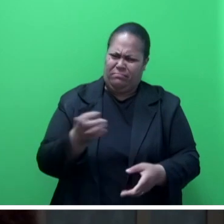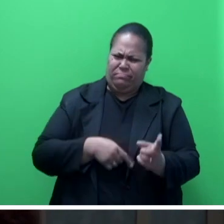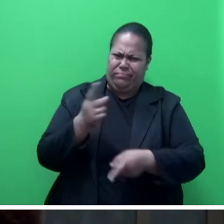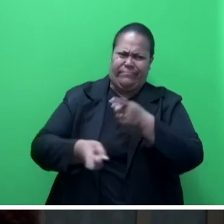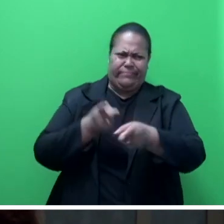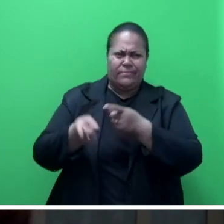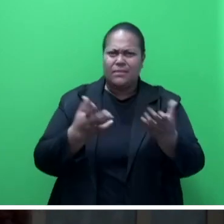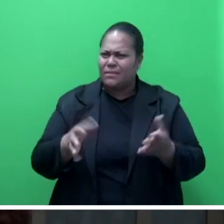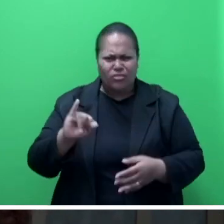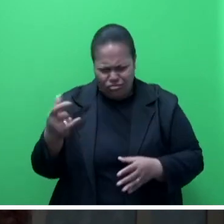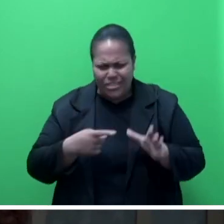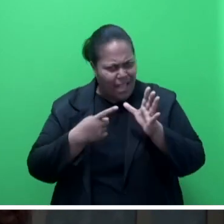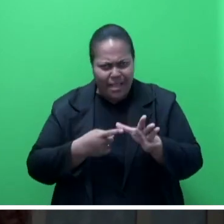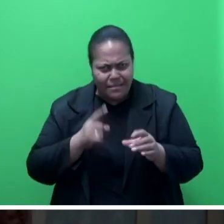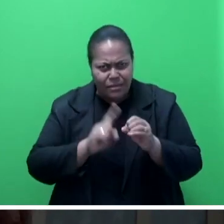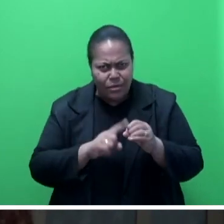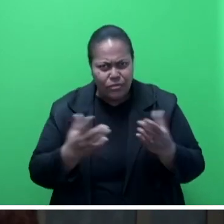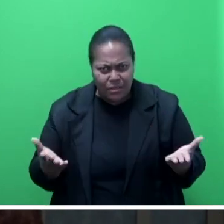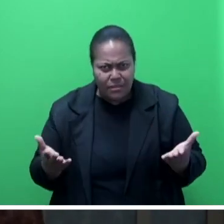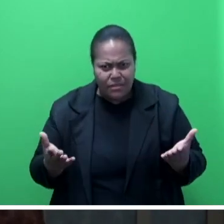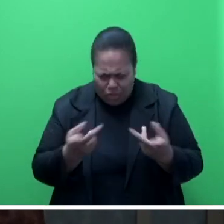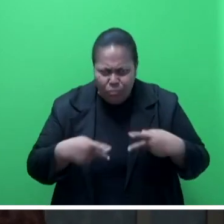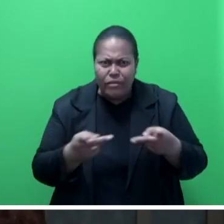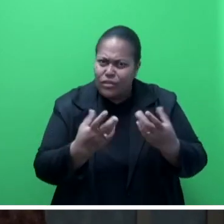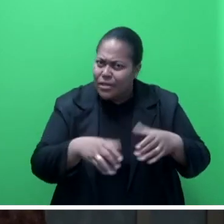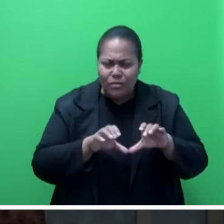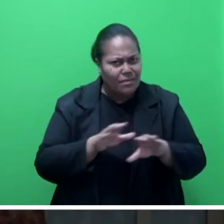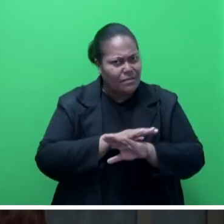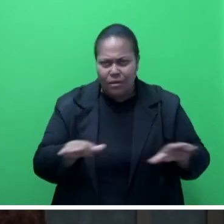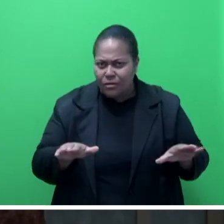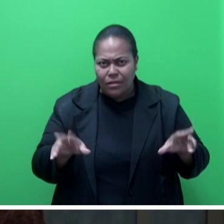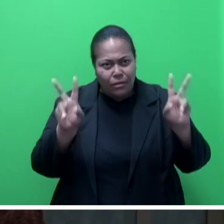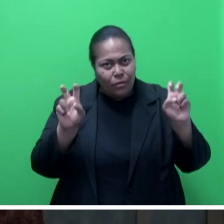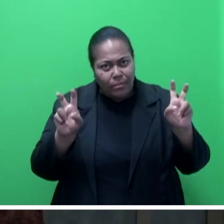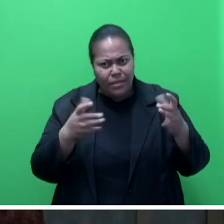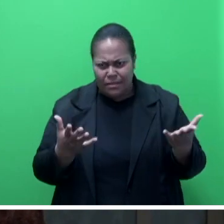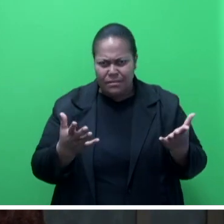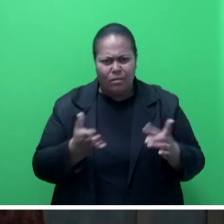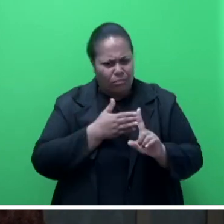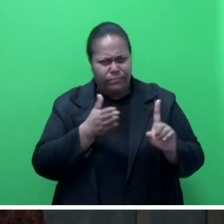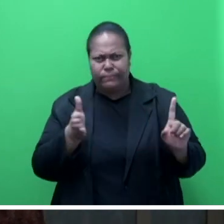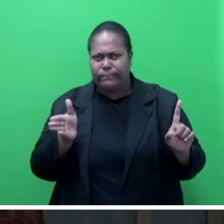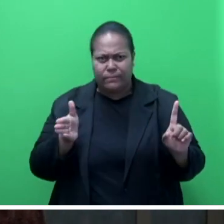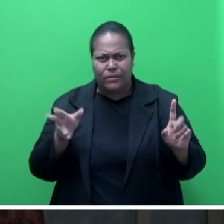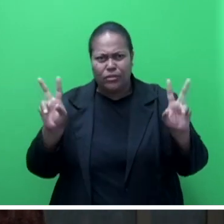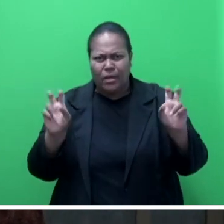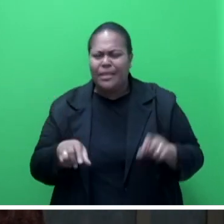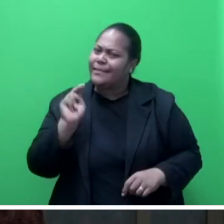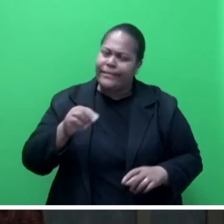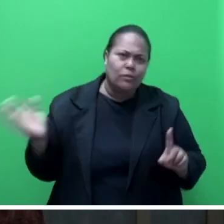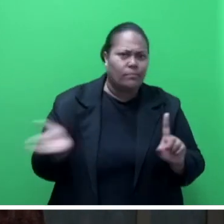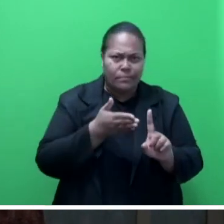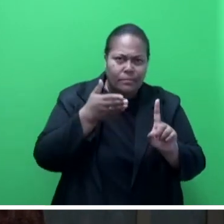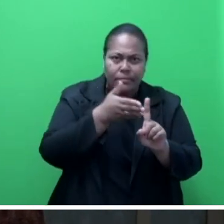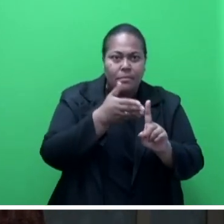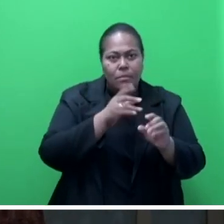just about answer leadership the here. question. We're talking about leadership. But provincial councils, that's the relevance of the question. He's going off topic. He needs to stick to the question.